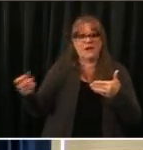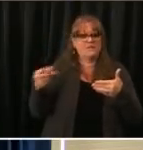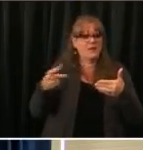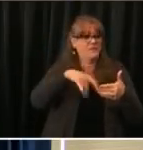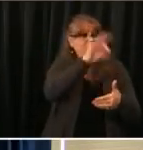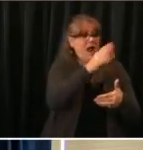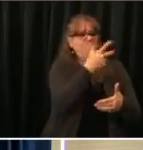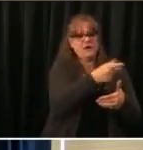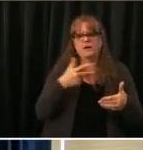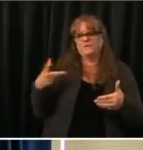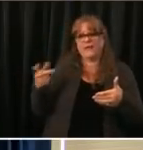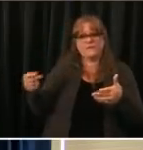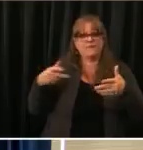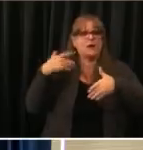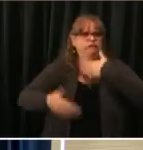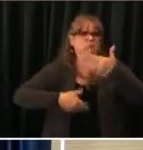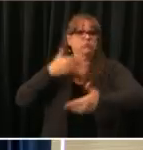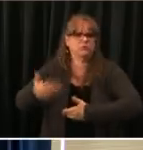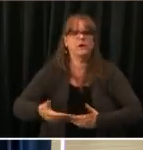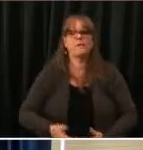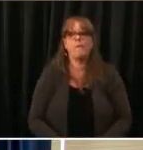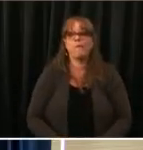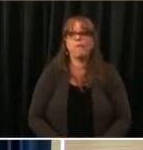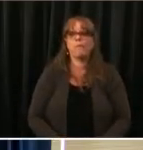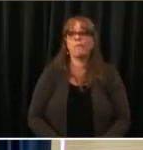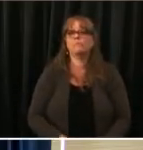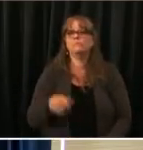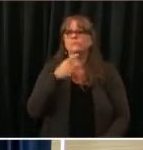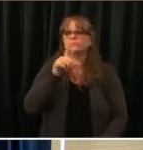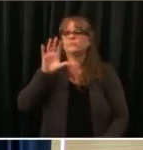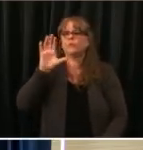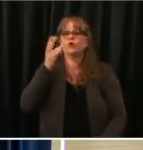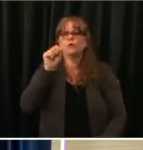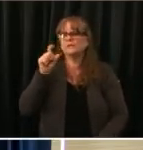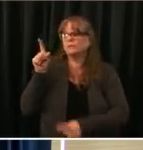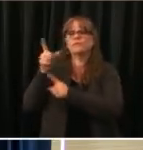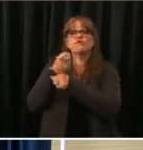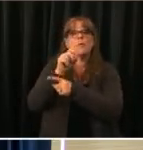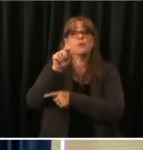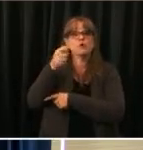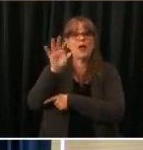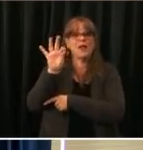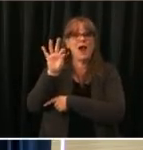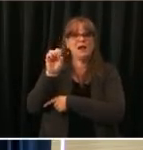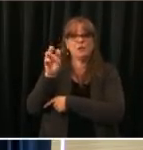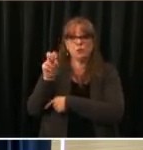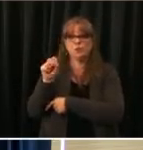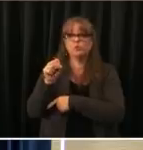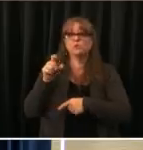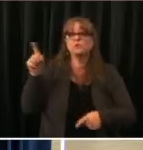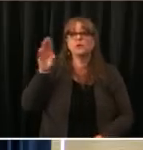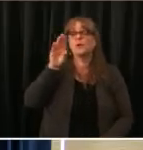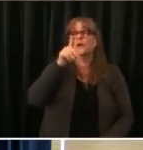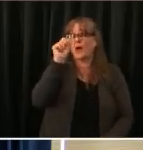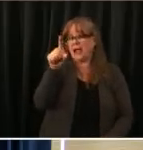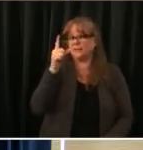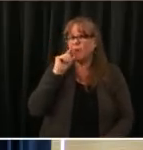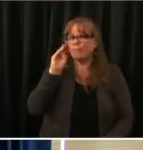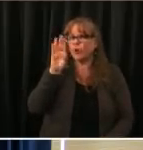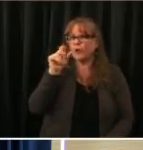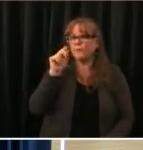Governor, Chris Vandermeed with 9 News. I'm actually going to phrase my question for Scott Bookman. or if anybody who wants to answer it, do